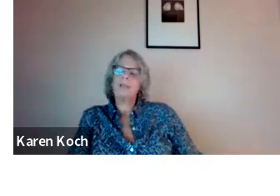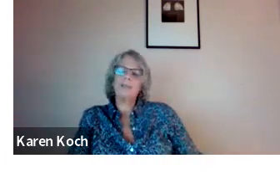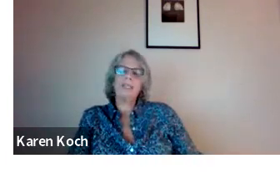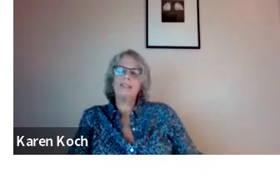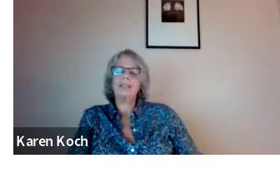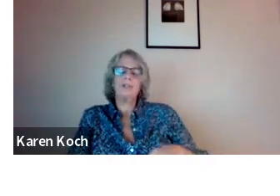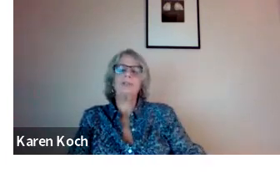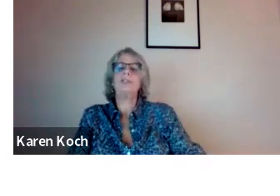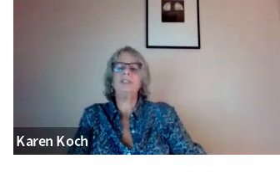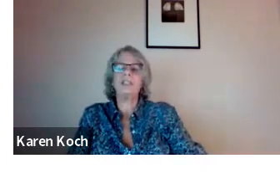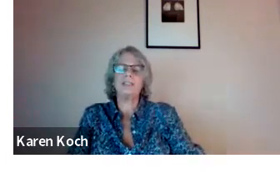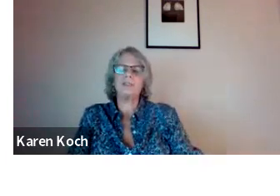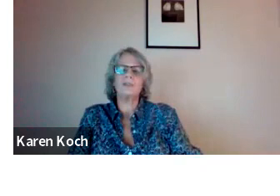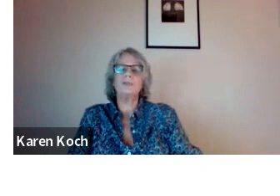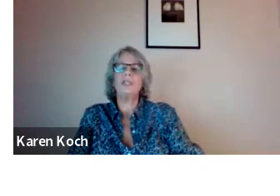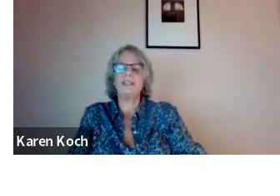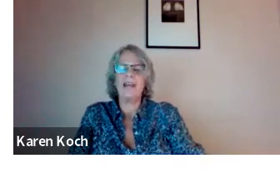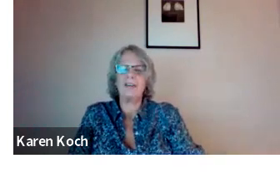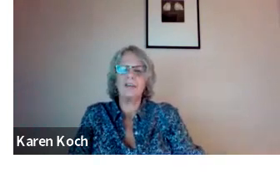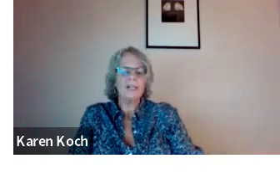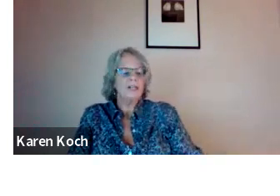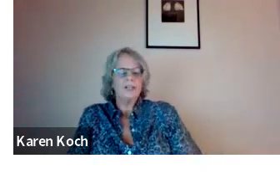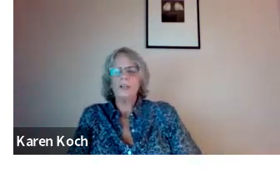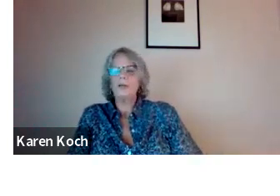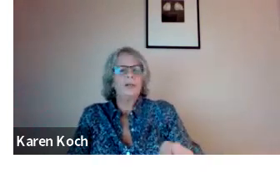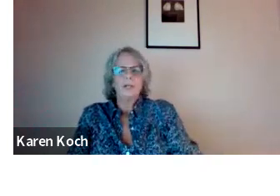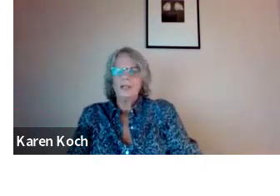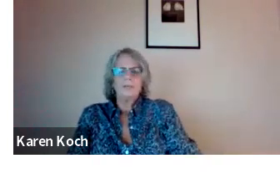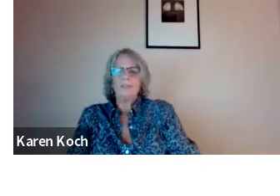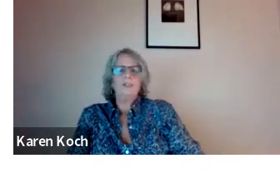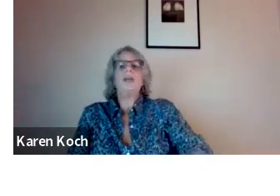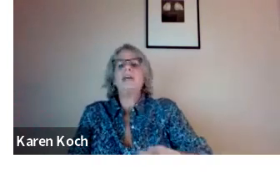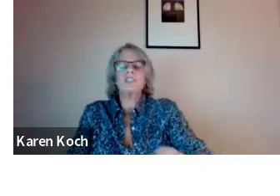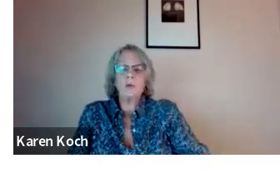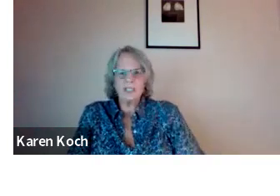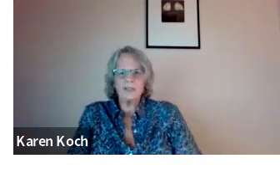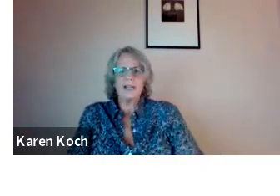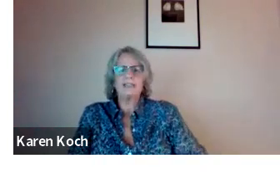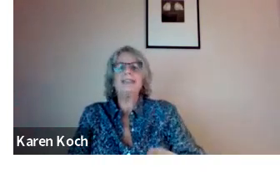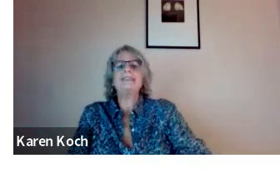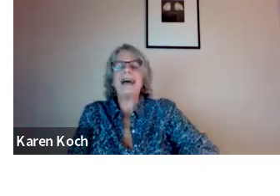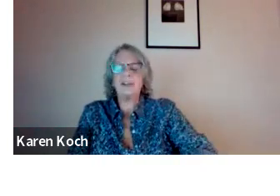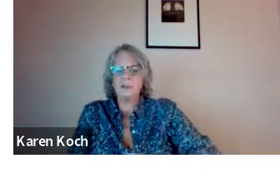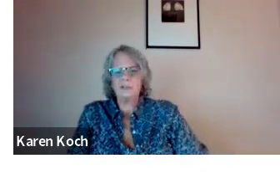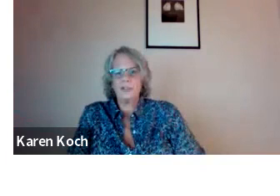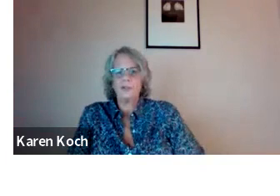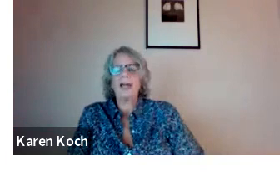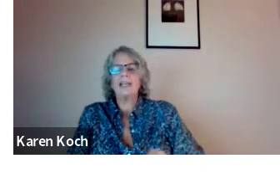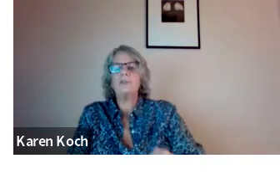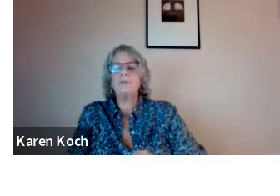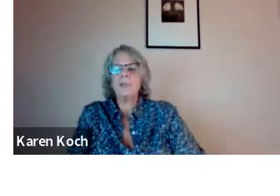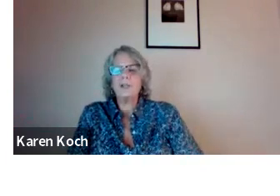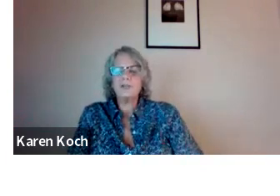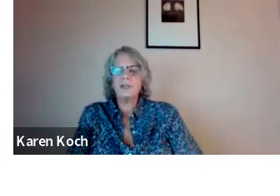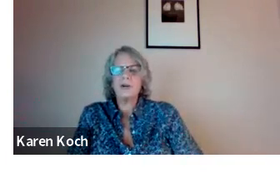who's, coming to me and telling me you need to this or you need to that, or, you can't smoke cigarettes. It's not good for you.